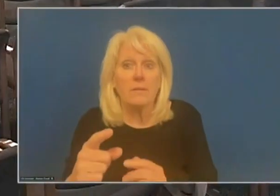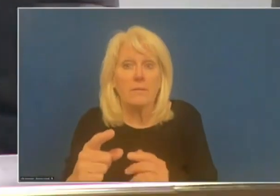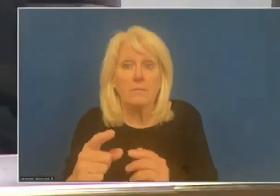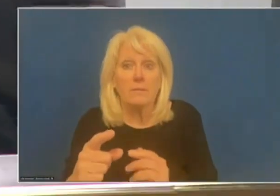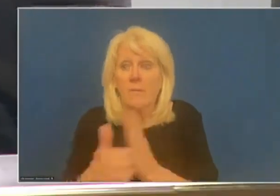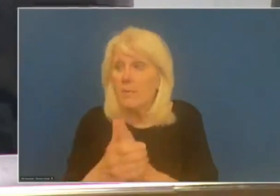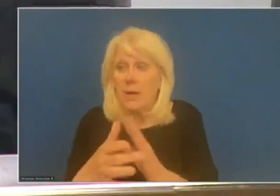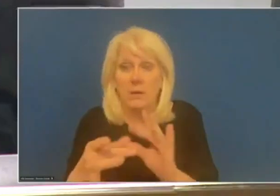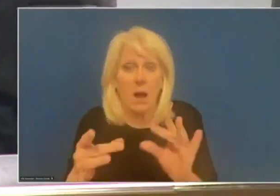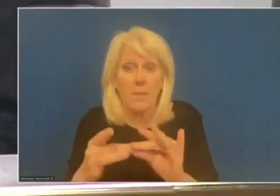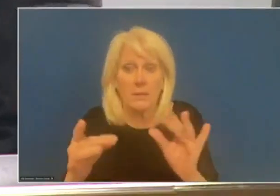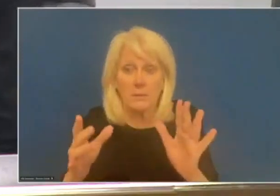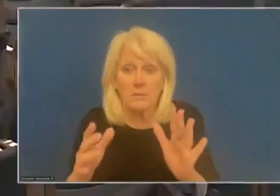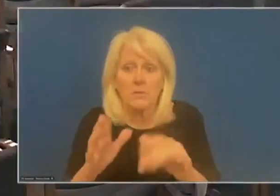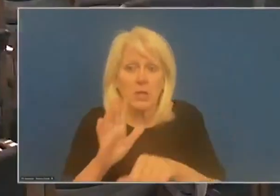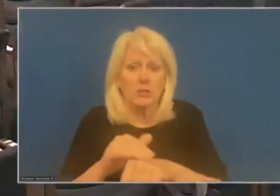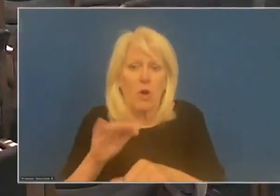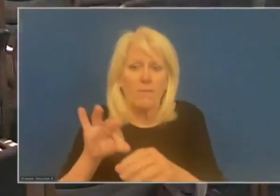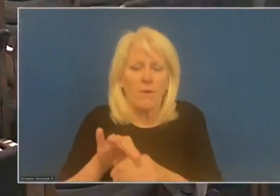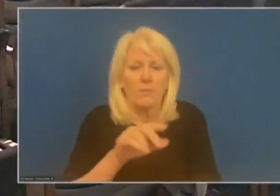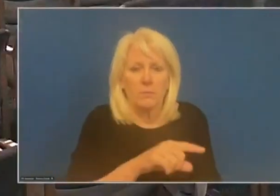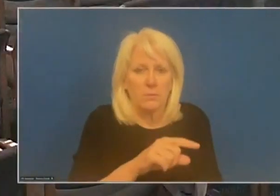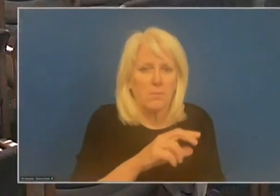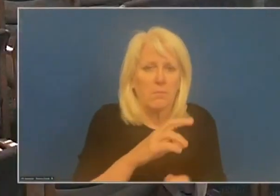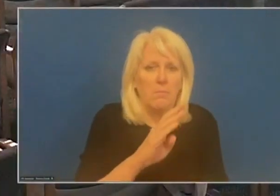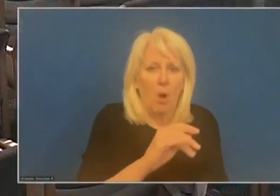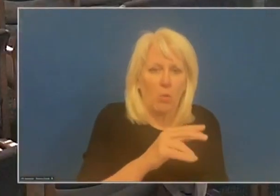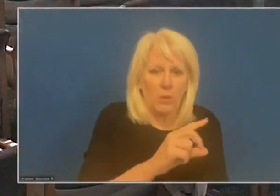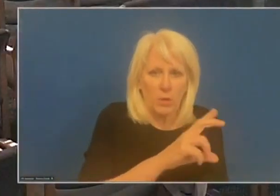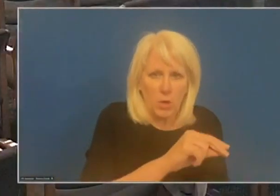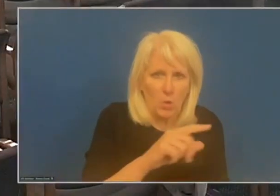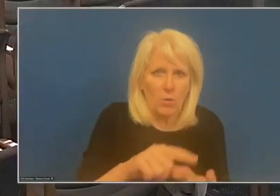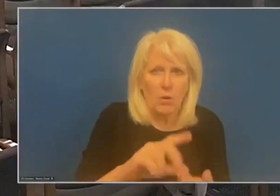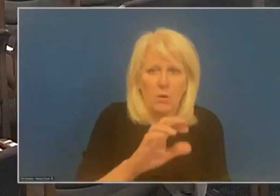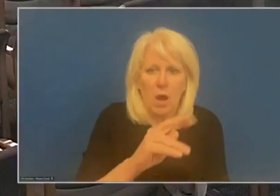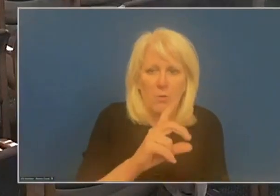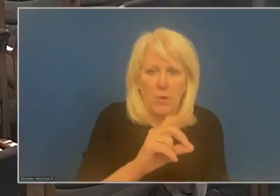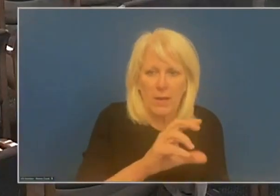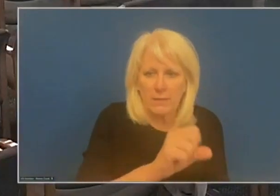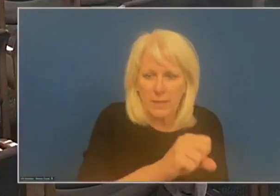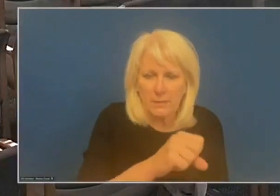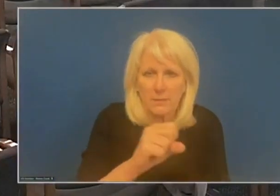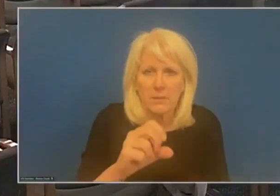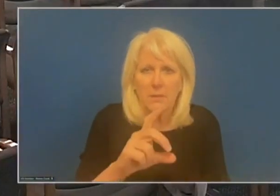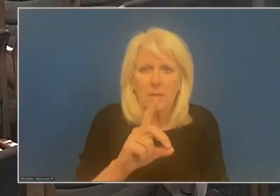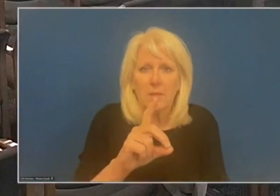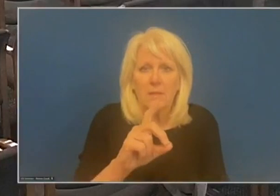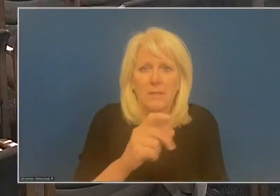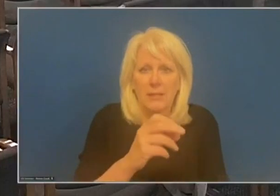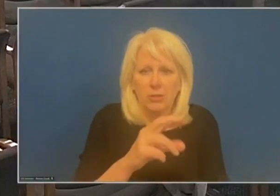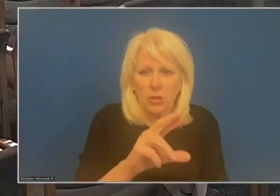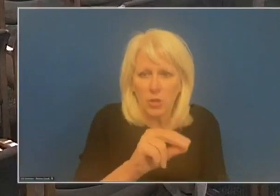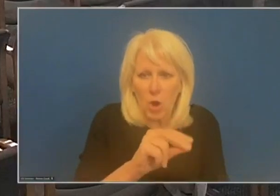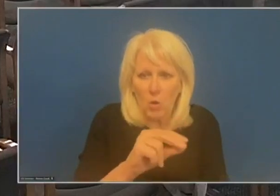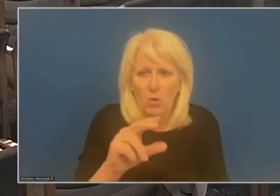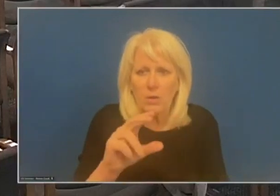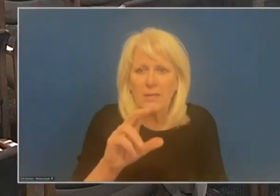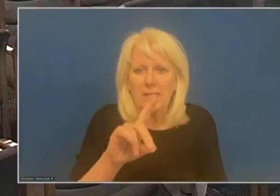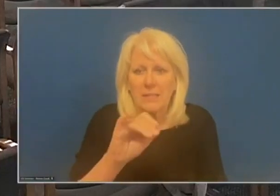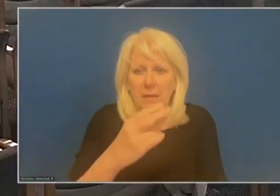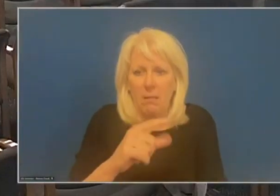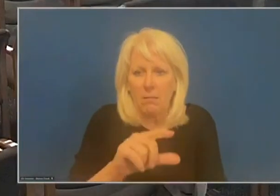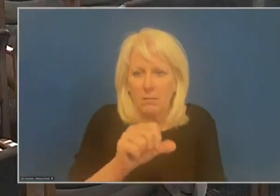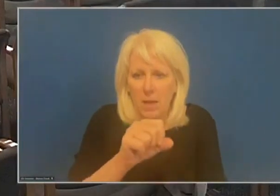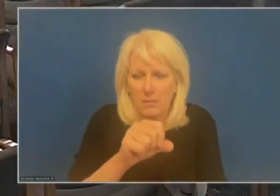Can I get a roll call vote, please? Rep. Bowman. No. Rep. Conrad. Yes. Rep. Dexter. No. Rep. Deal.